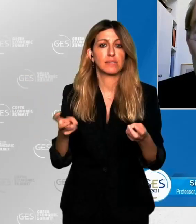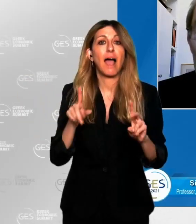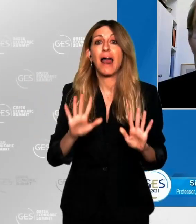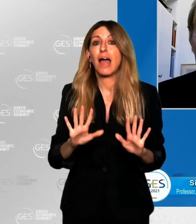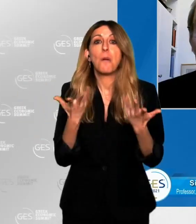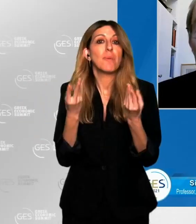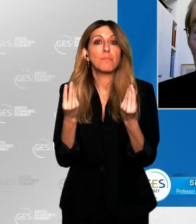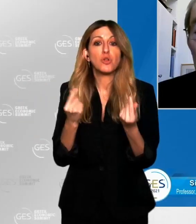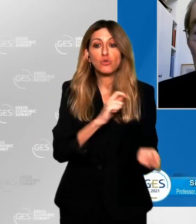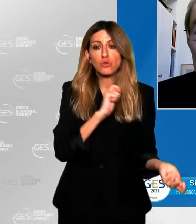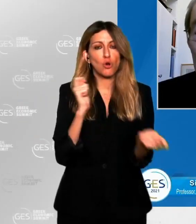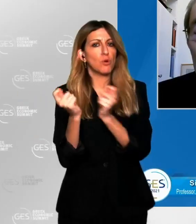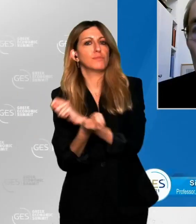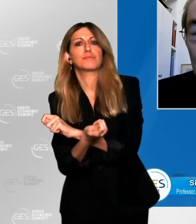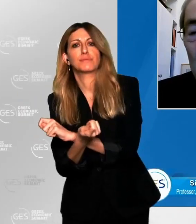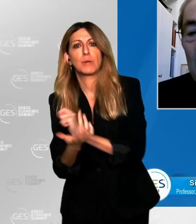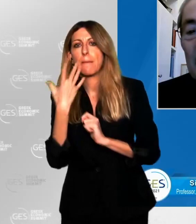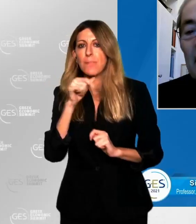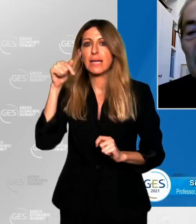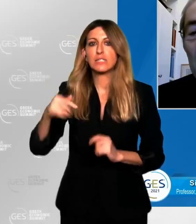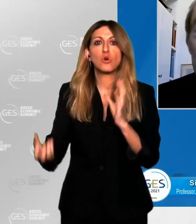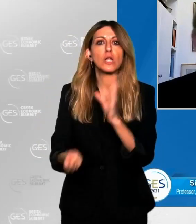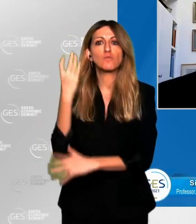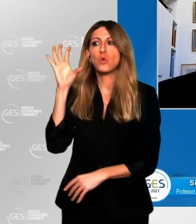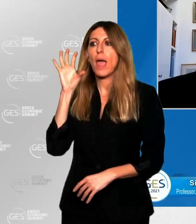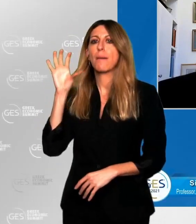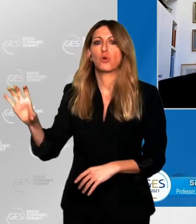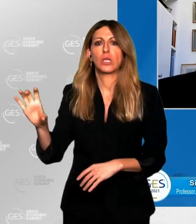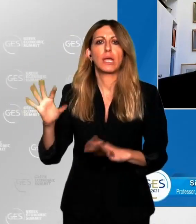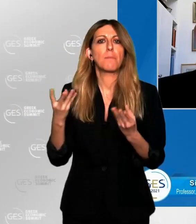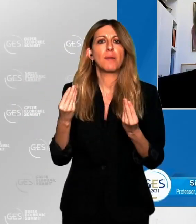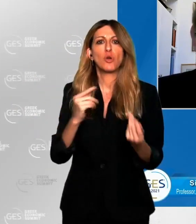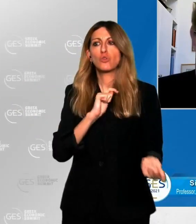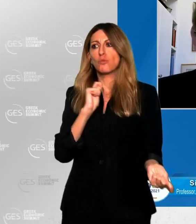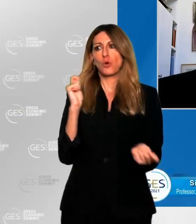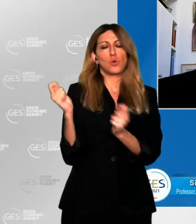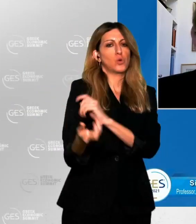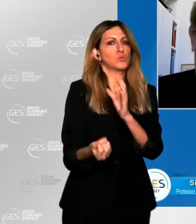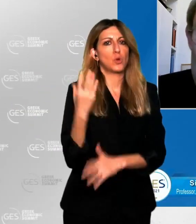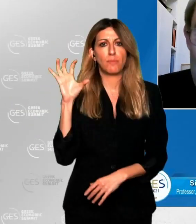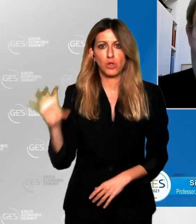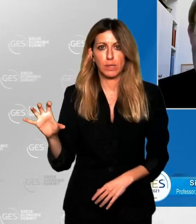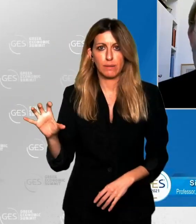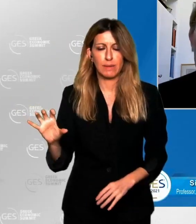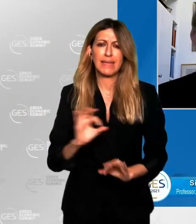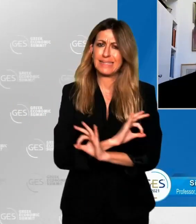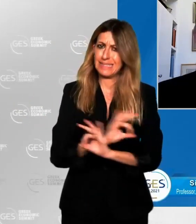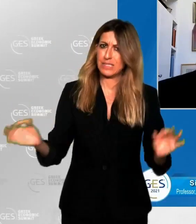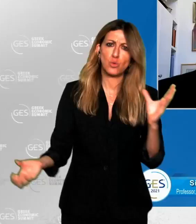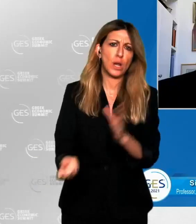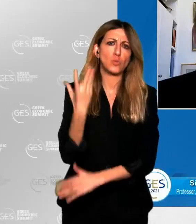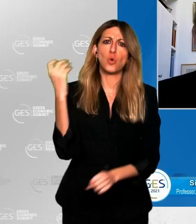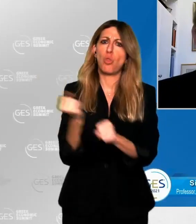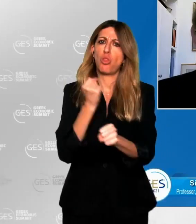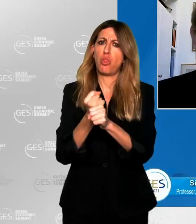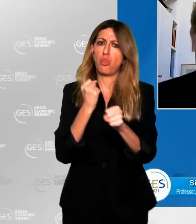created. Because new jobs, I believe, will be created. There is human ingenuity to create jobs if you want them. In fact, there is another famous